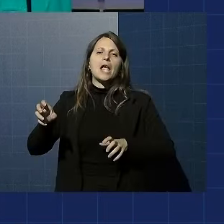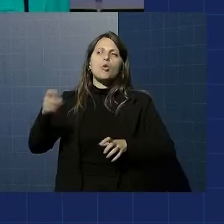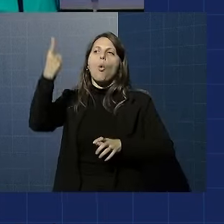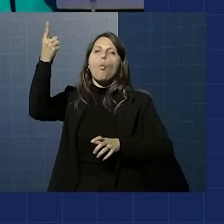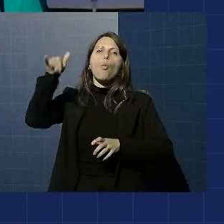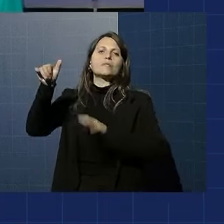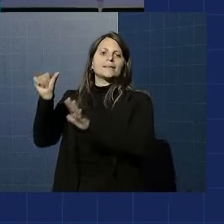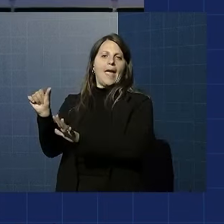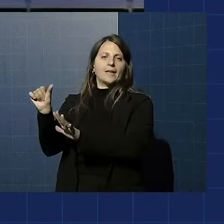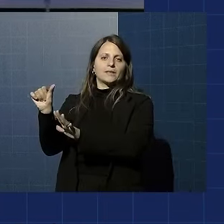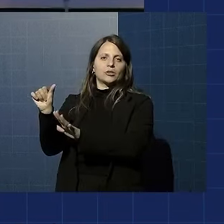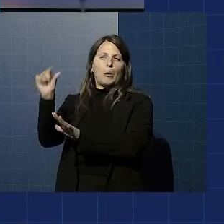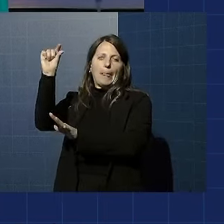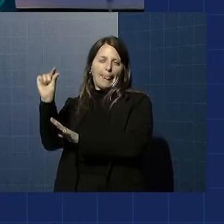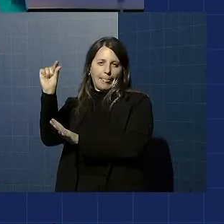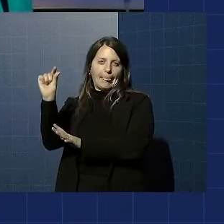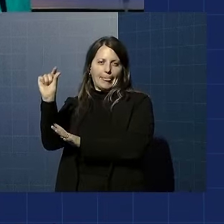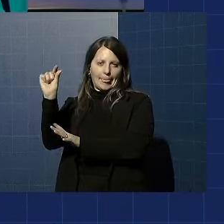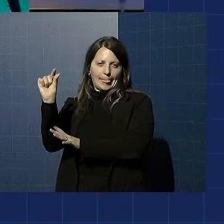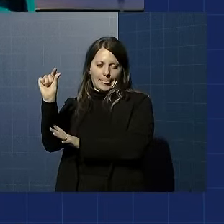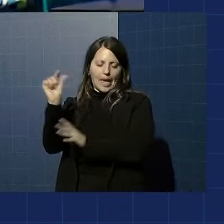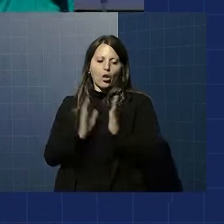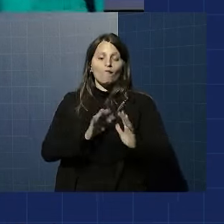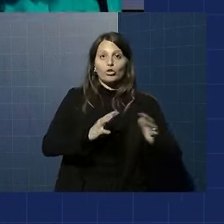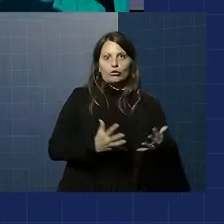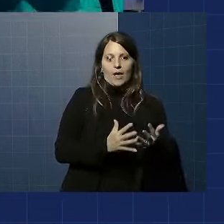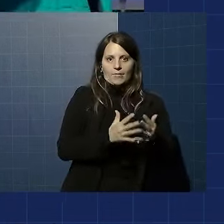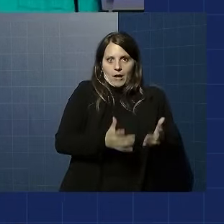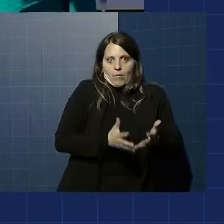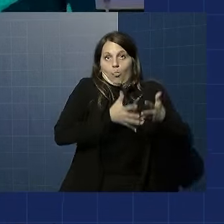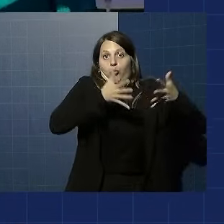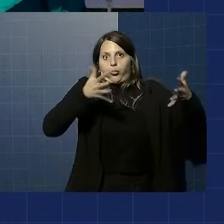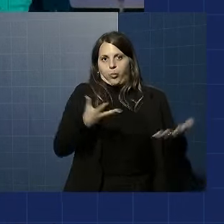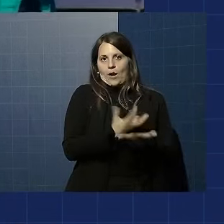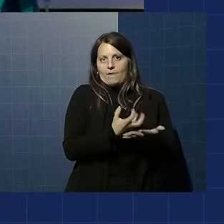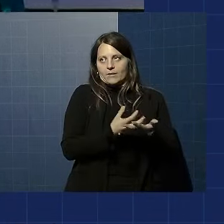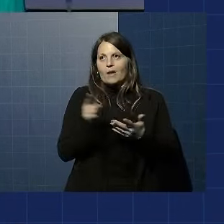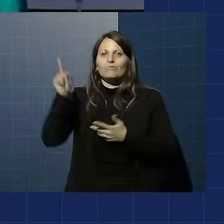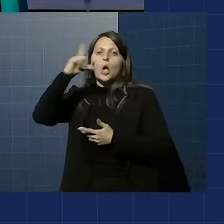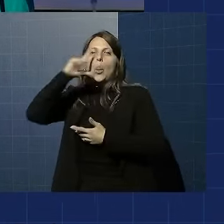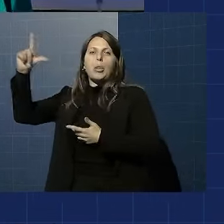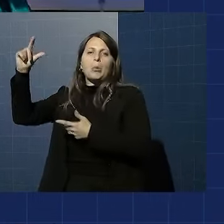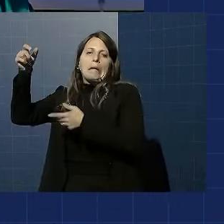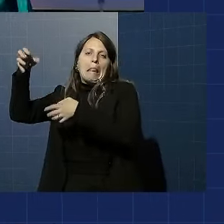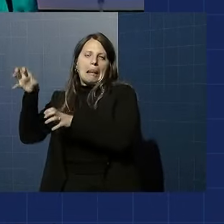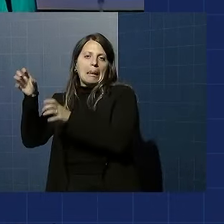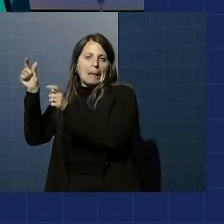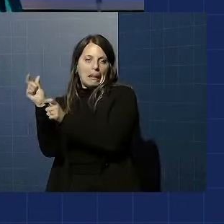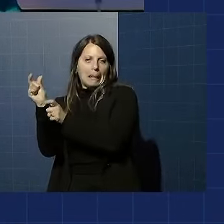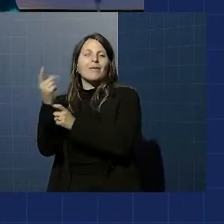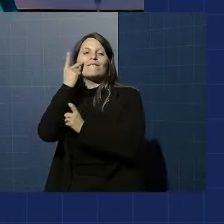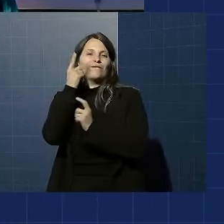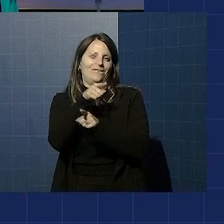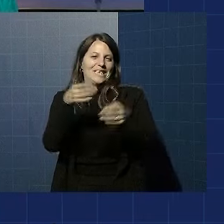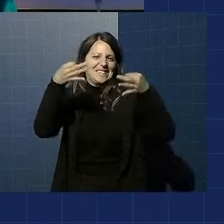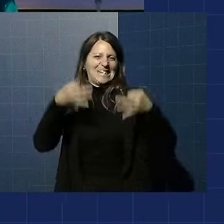And you might have seen from the Apollo movies, the astronauts jumping around on the lunar surface. Of course, it's a lot of fun to